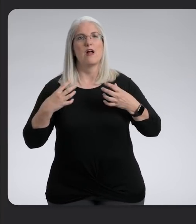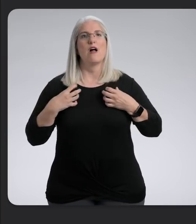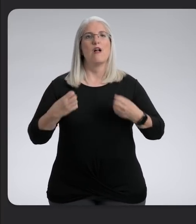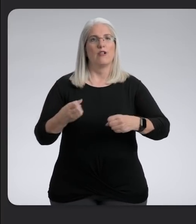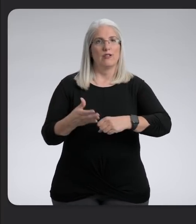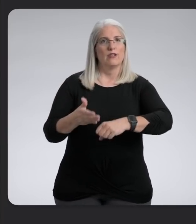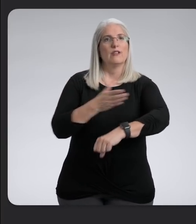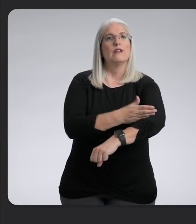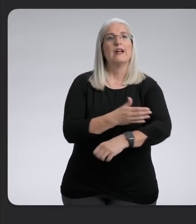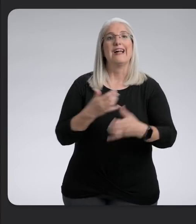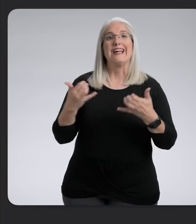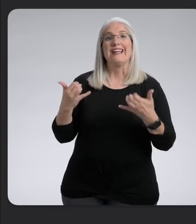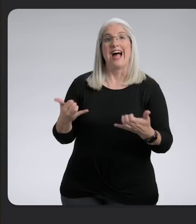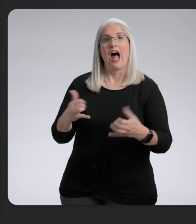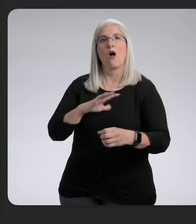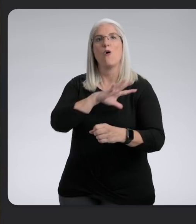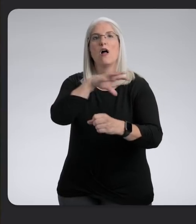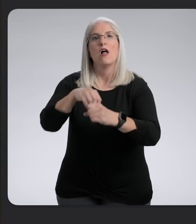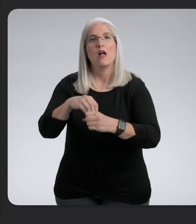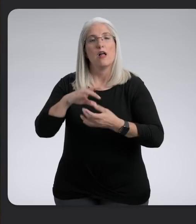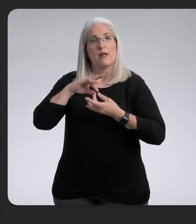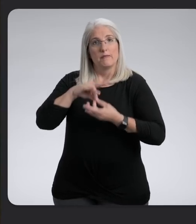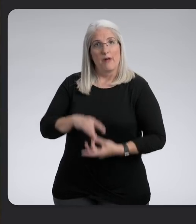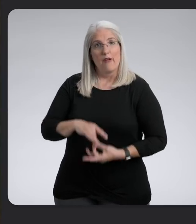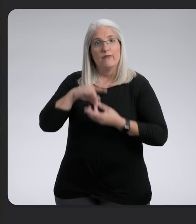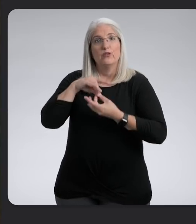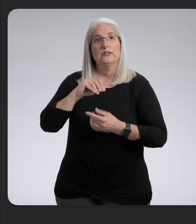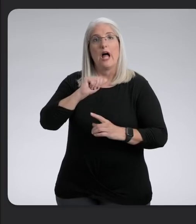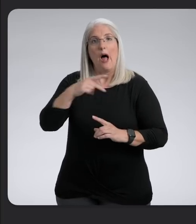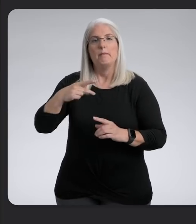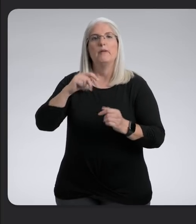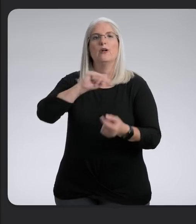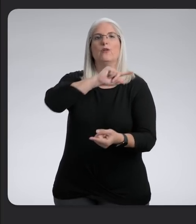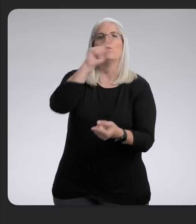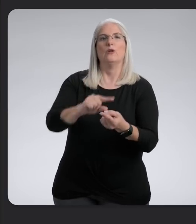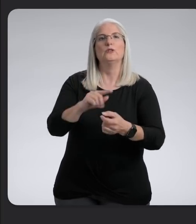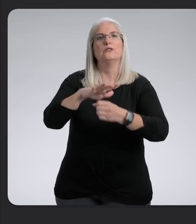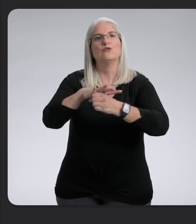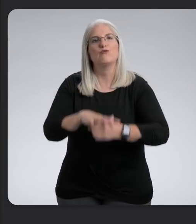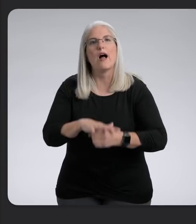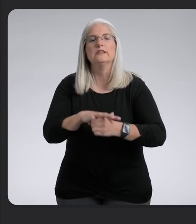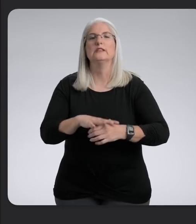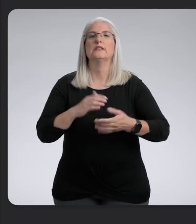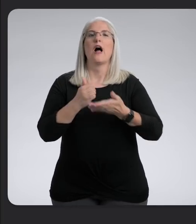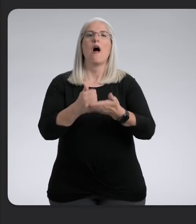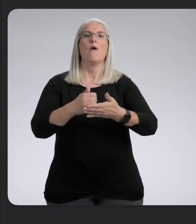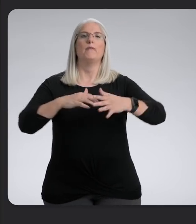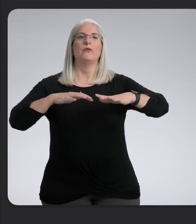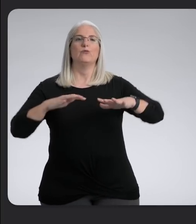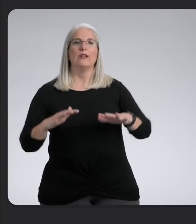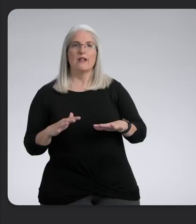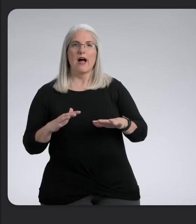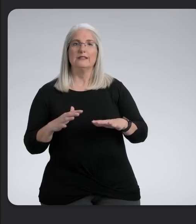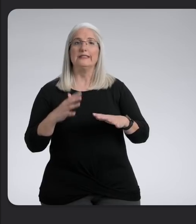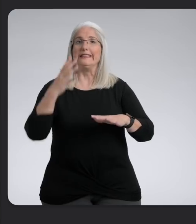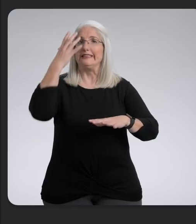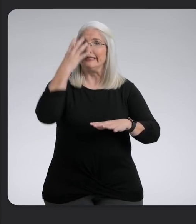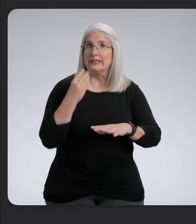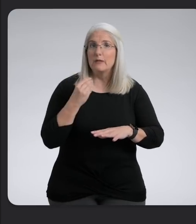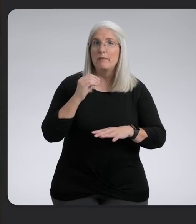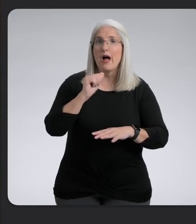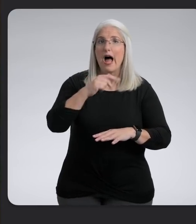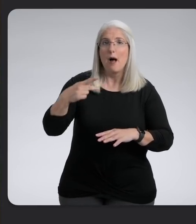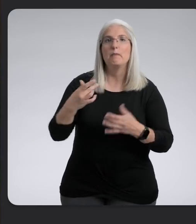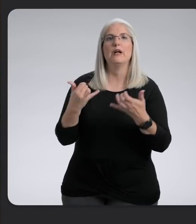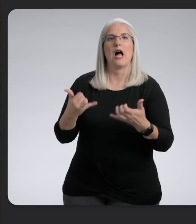app. This will help you reduce stress and relax your body and mind. With the Sleep app, we introduced an entirely new way for you to meet your sleep